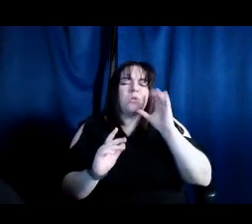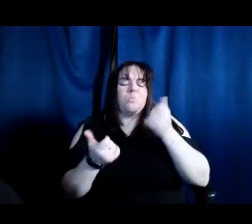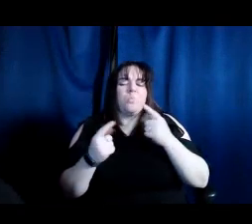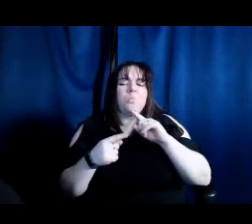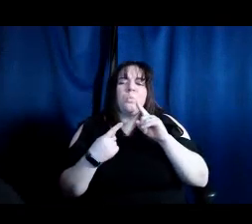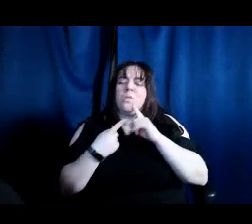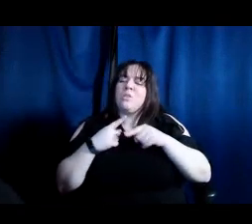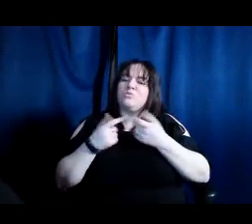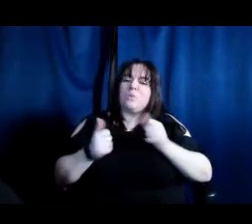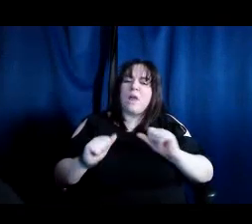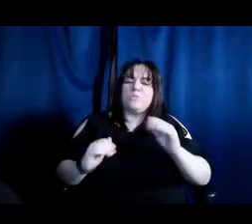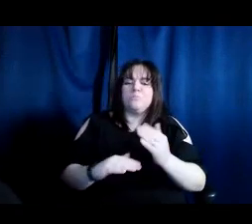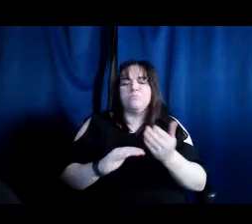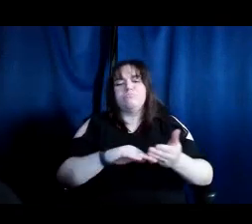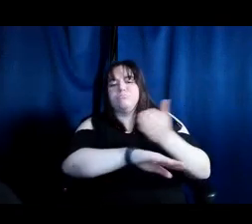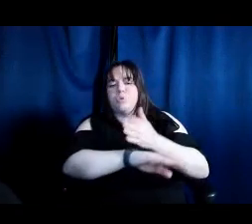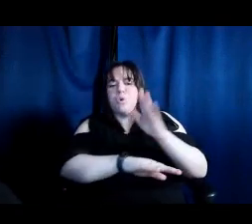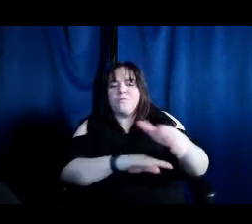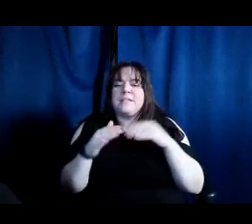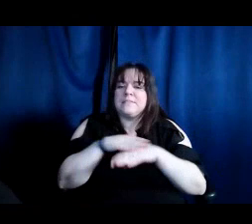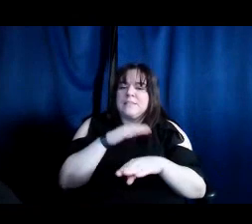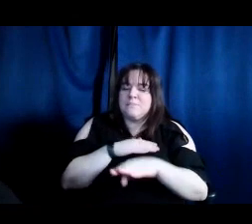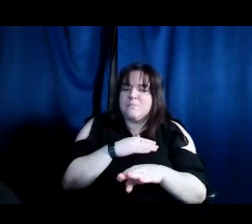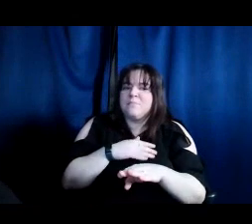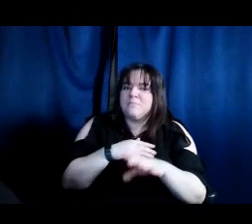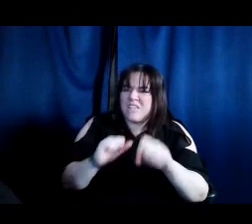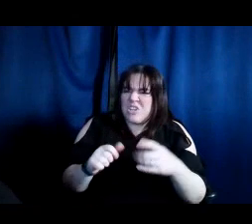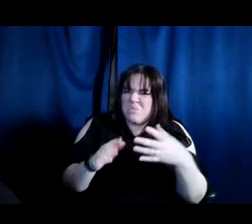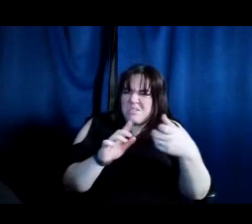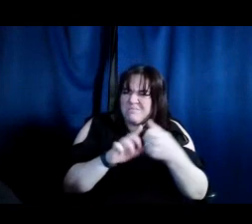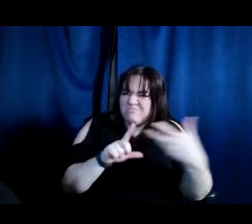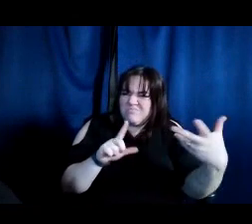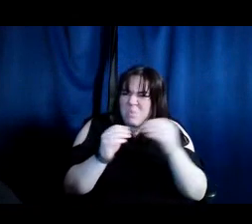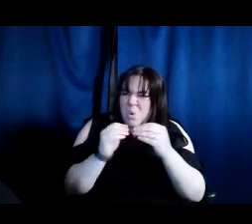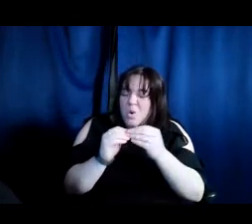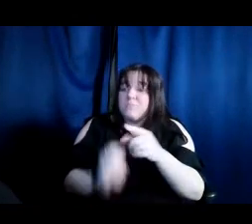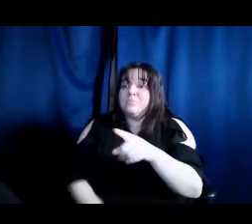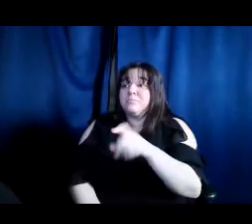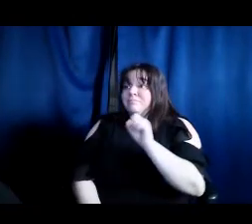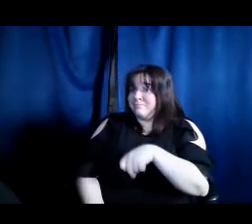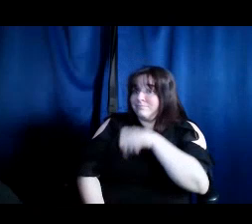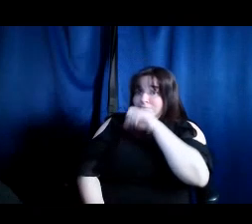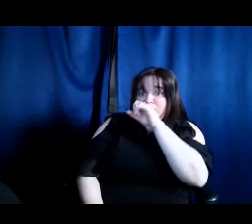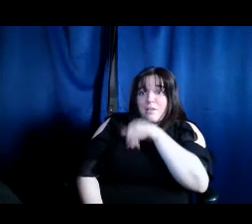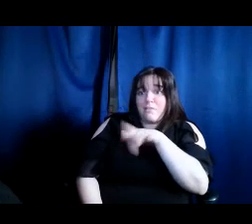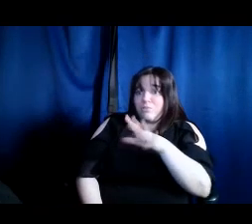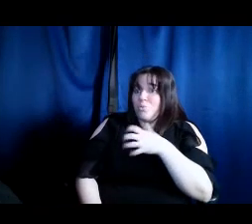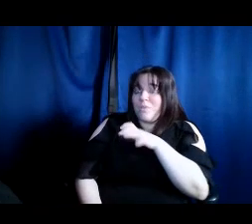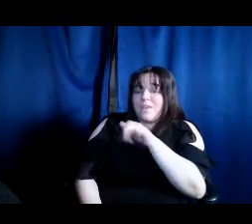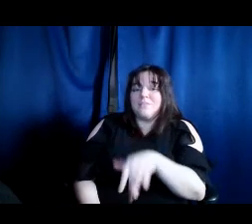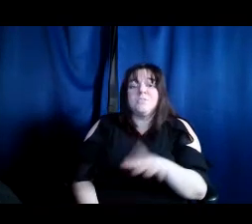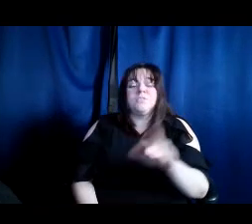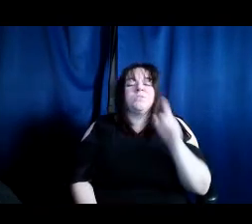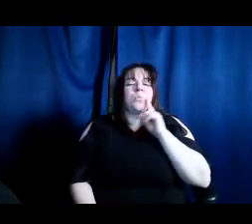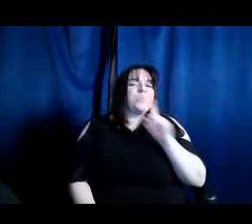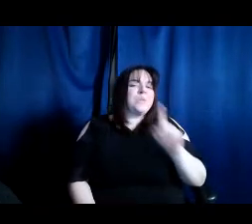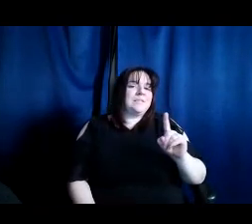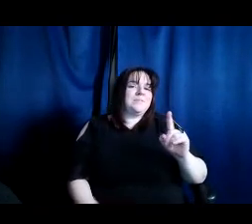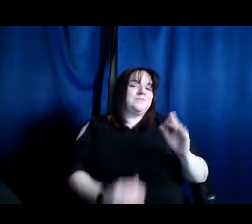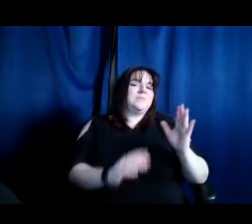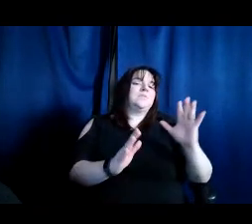accessibility? I'd love to. These represent increasing levels of accessibility and success